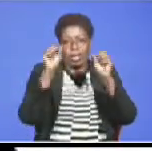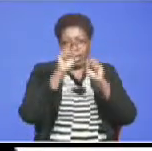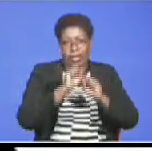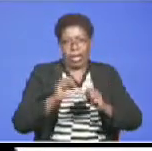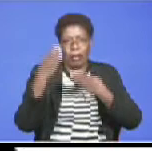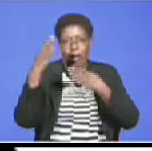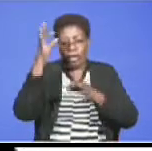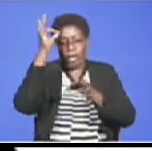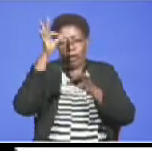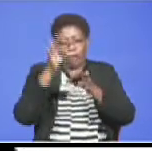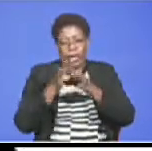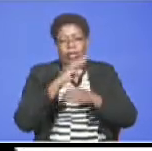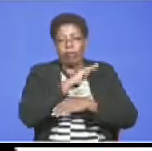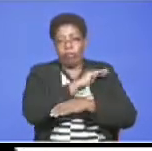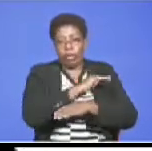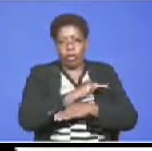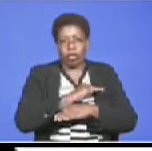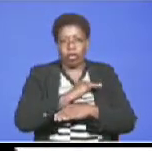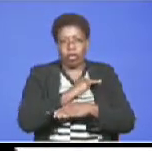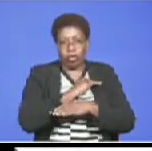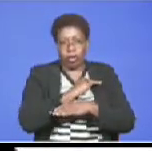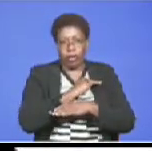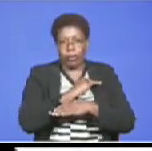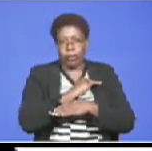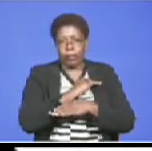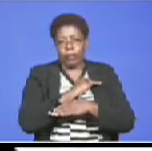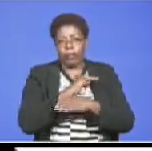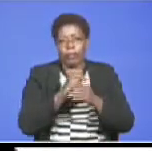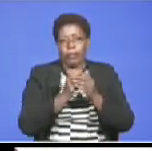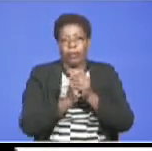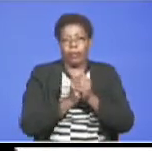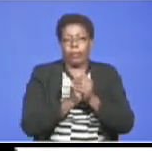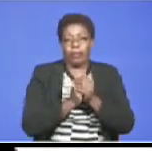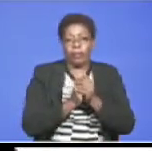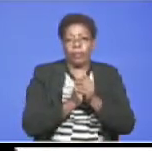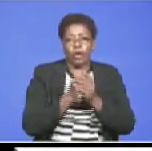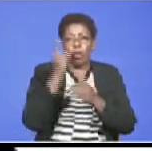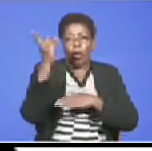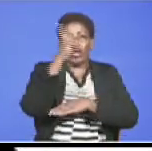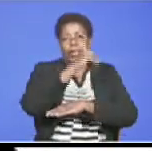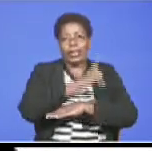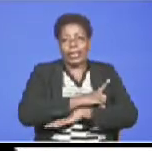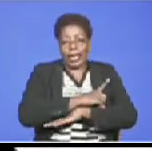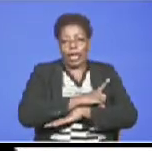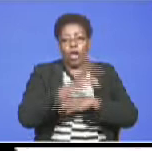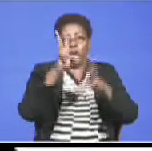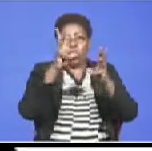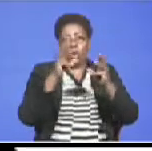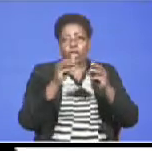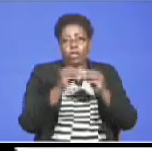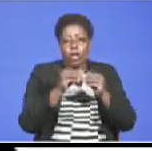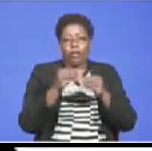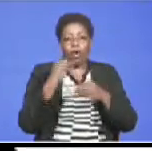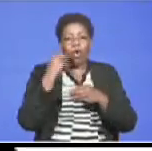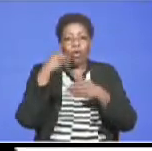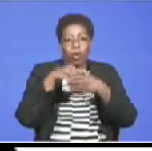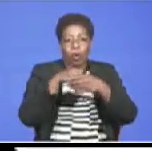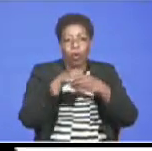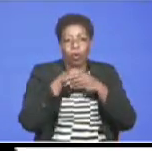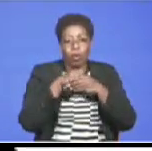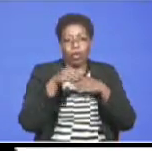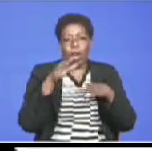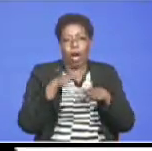at the Bahamas Faith Ministries International Diplomat Center on Carmichael Road. The one-day intense workshop is open to homeowners and those